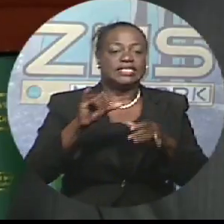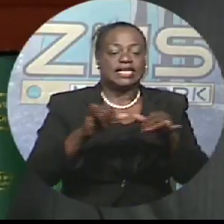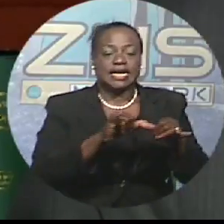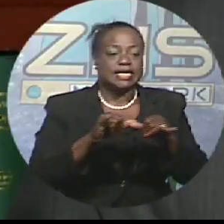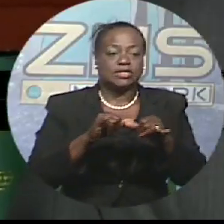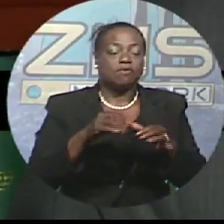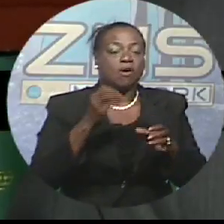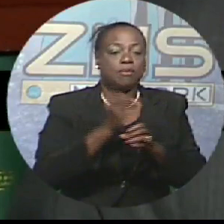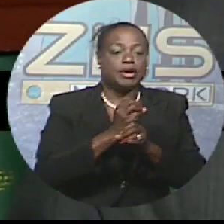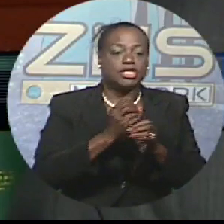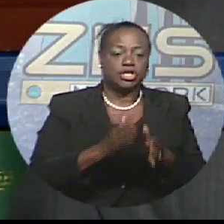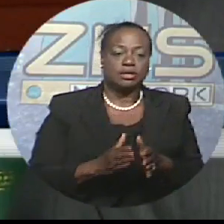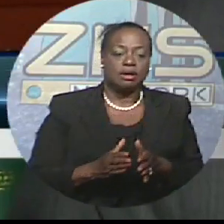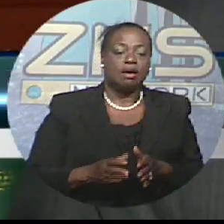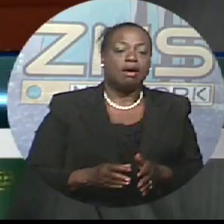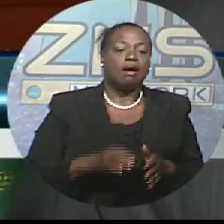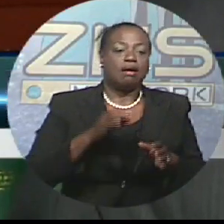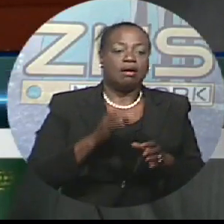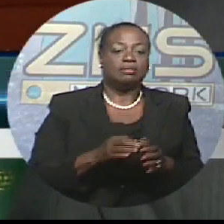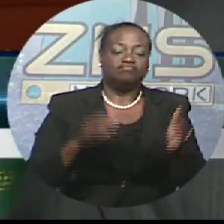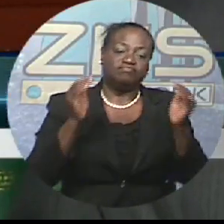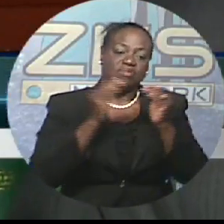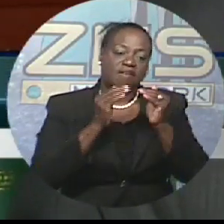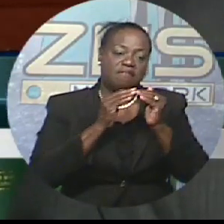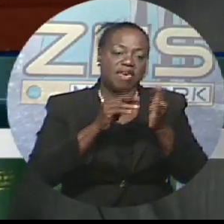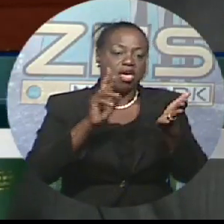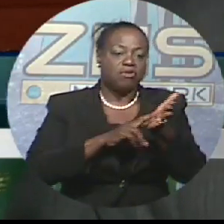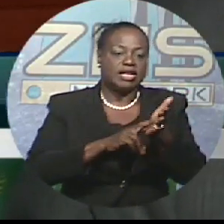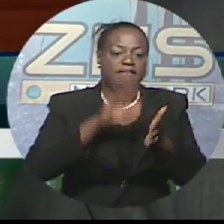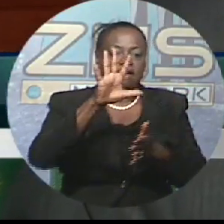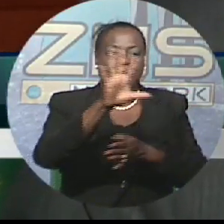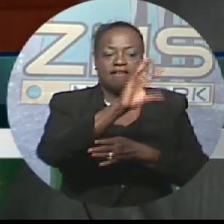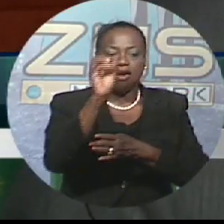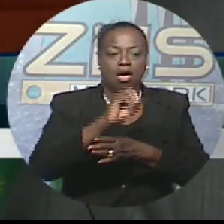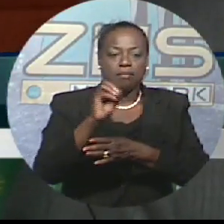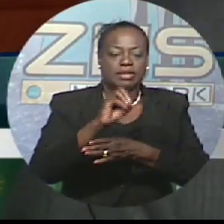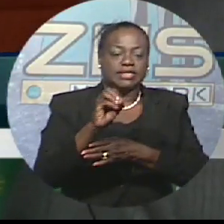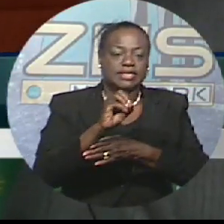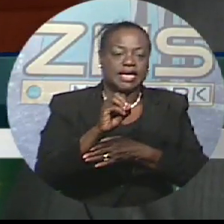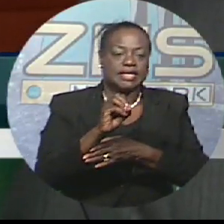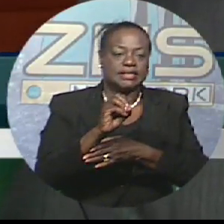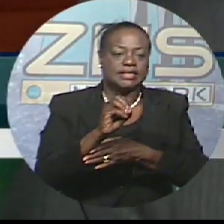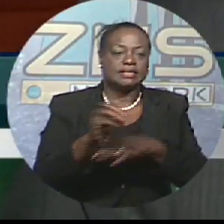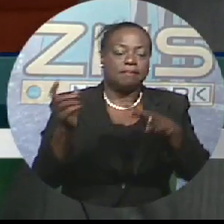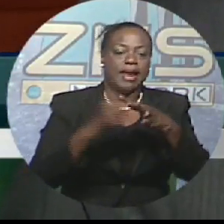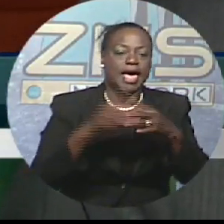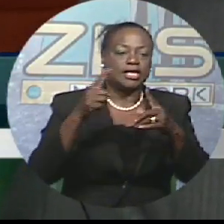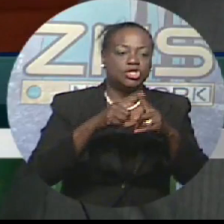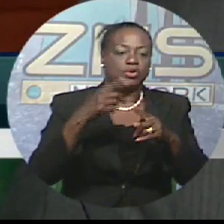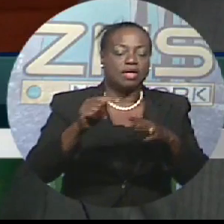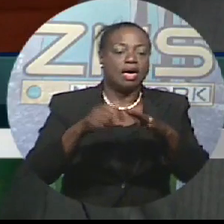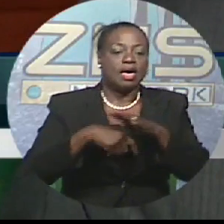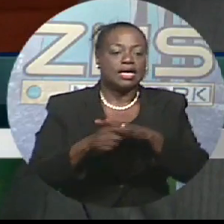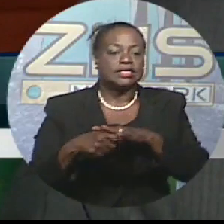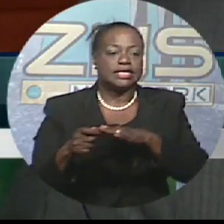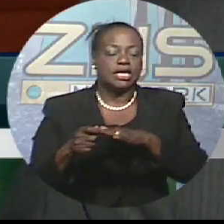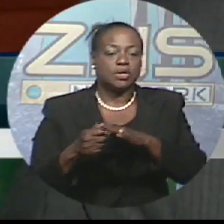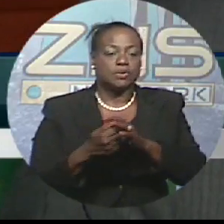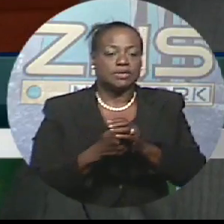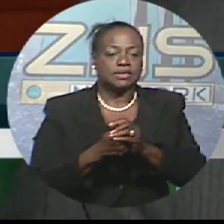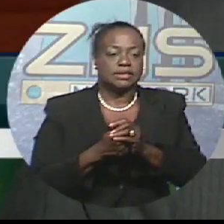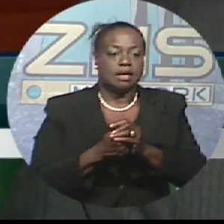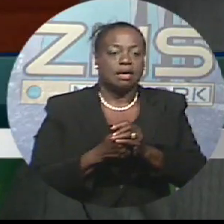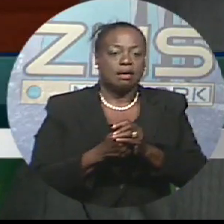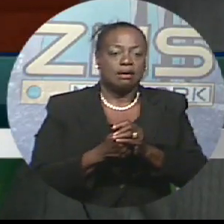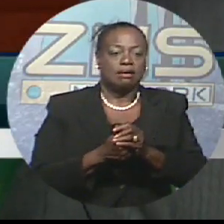fair rate would be 5%, which is the rate currently applied to the casinos. And based on that